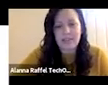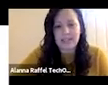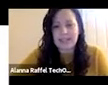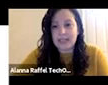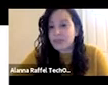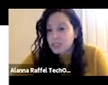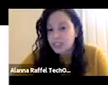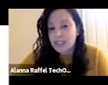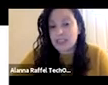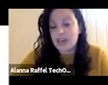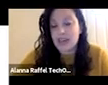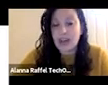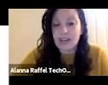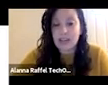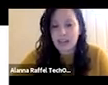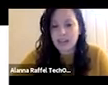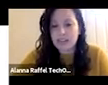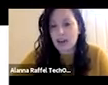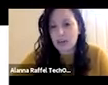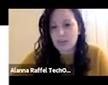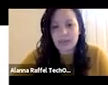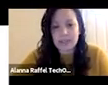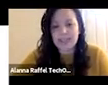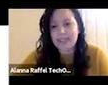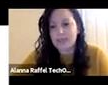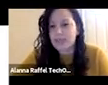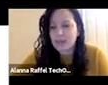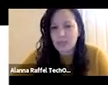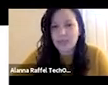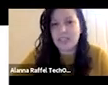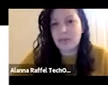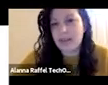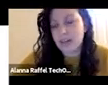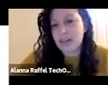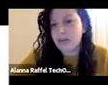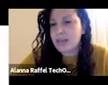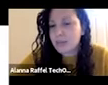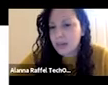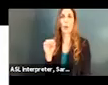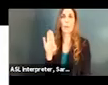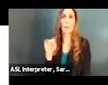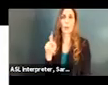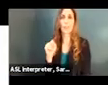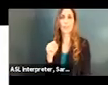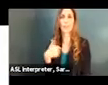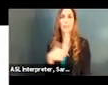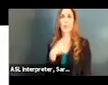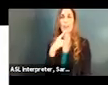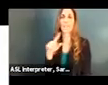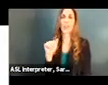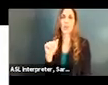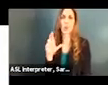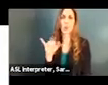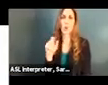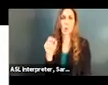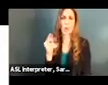we have things like switches, talking calculators, audiobooks, adapted keyboards. Here we have an ergonomic keyboard in the photo and some